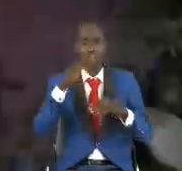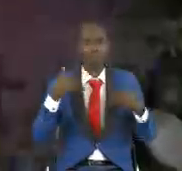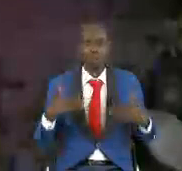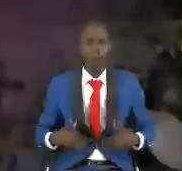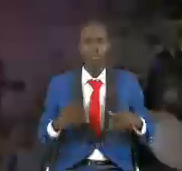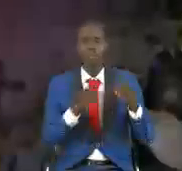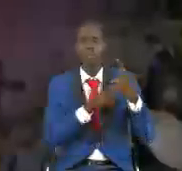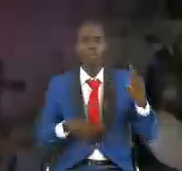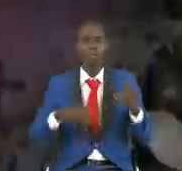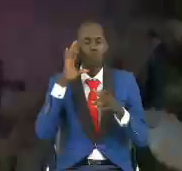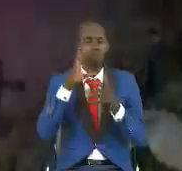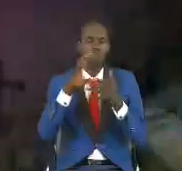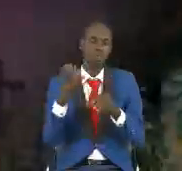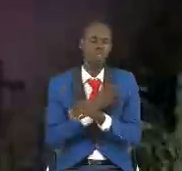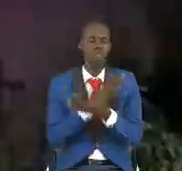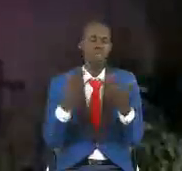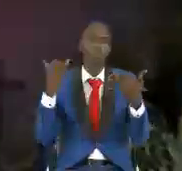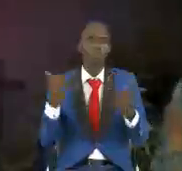away tonight.